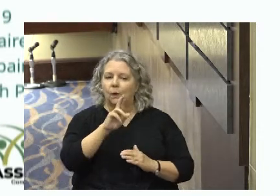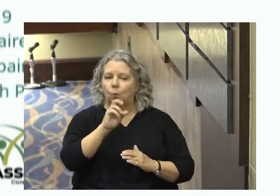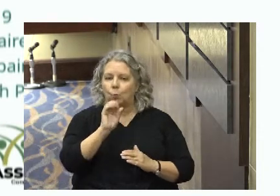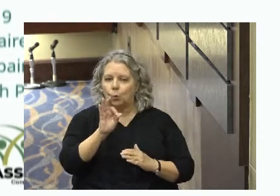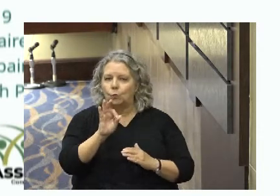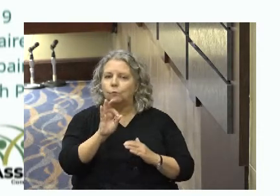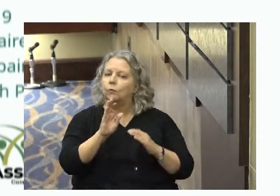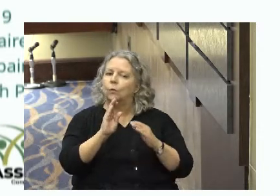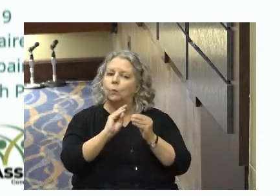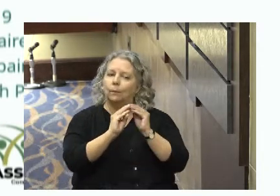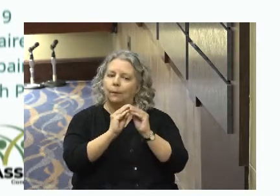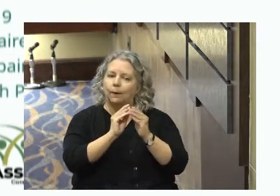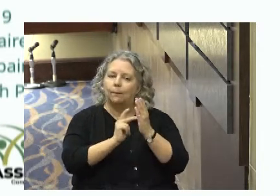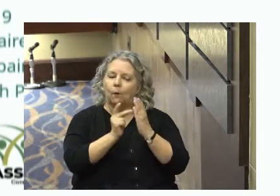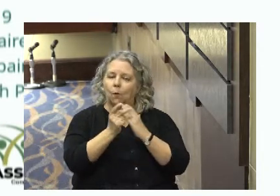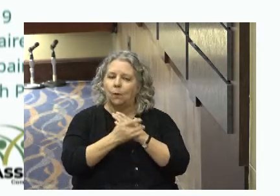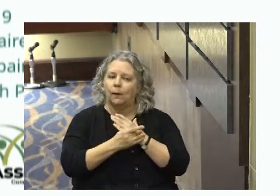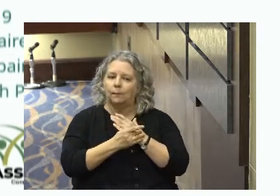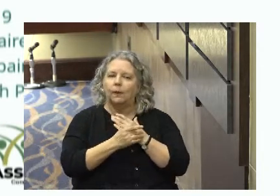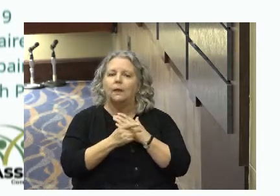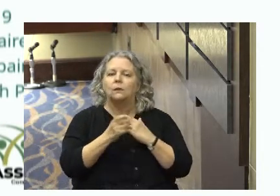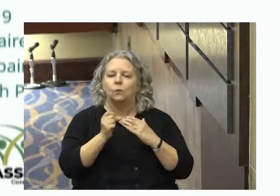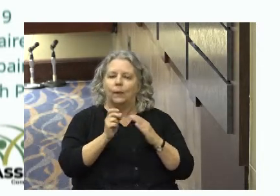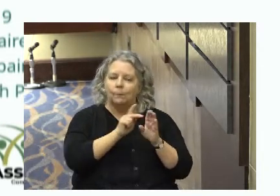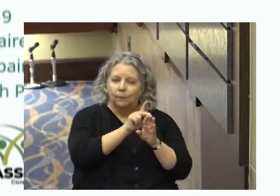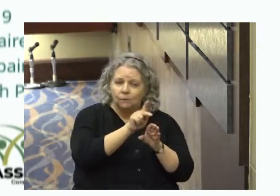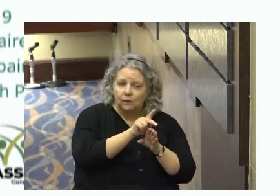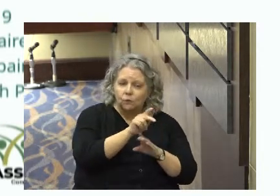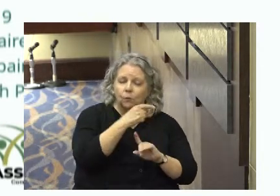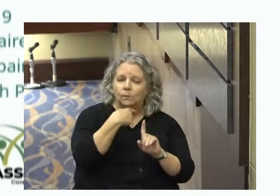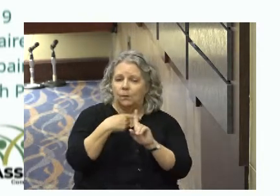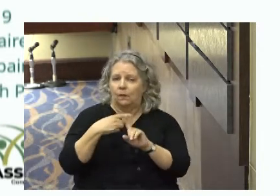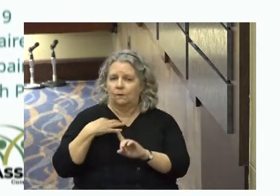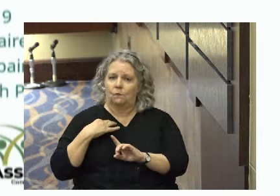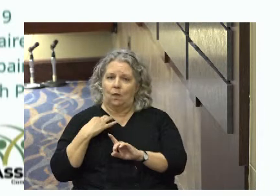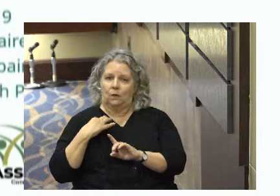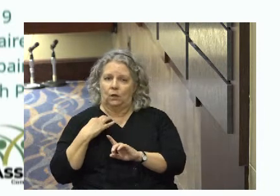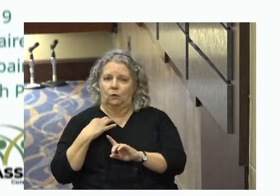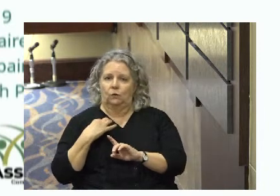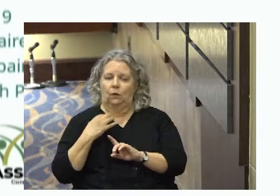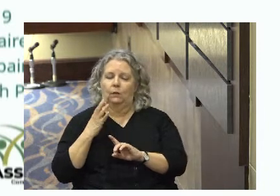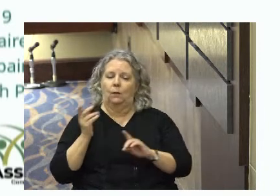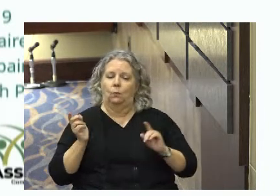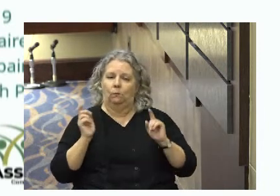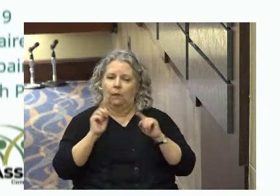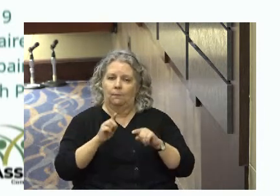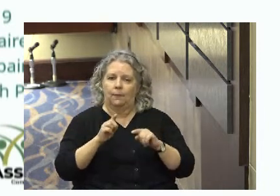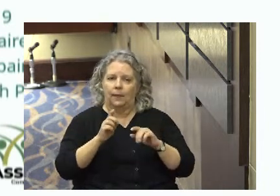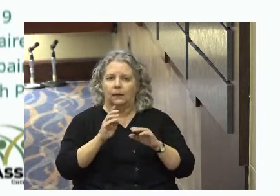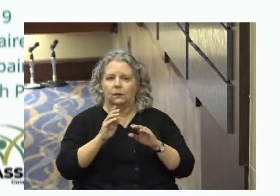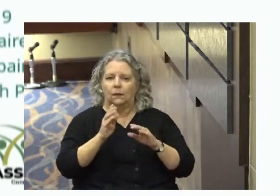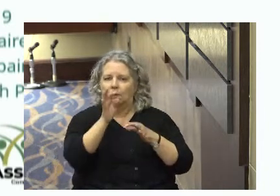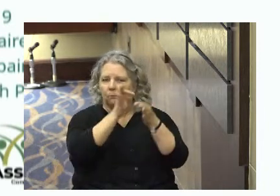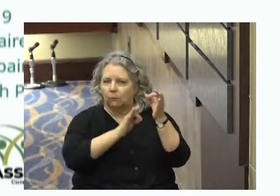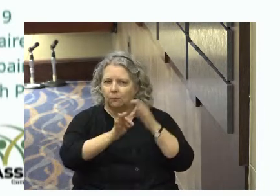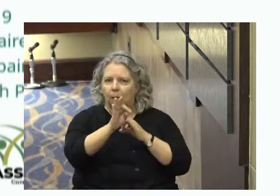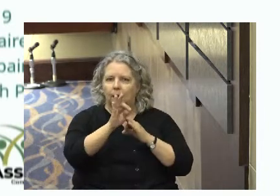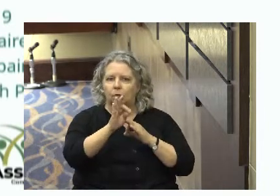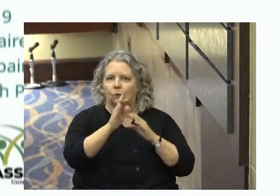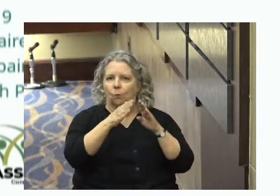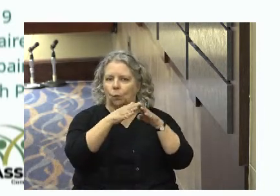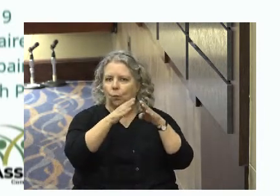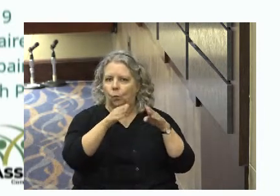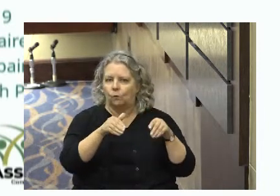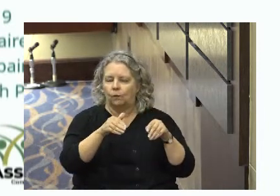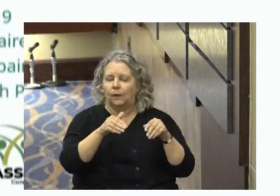and volunteers. In the summertime, you see the picture there, we've got volunteers that come and re-roof. They came in July this year in the heat, but they do a